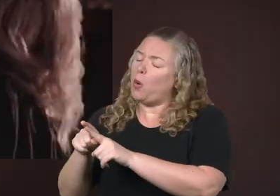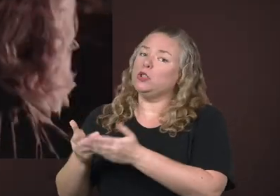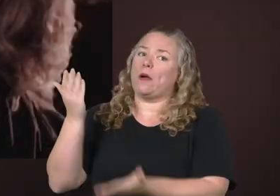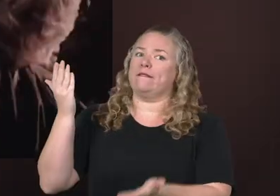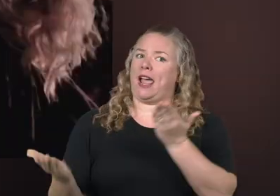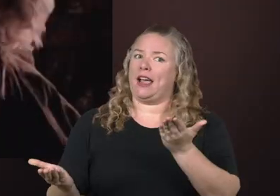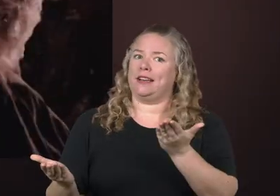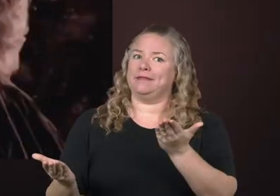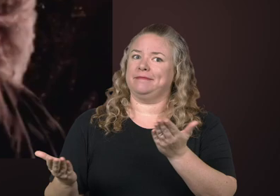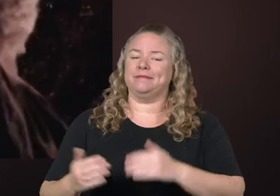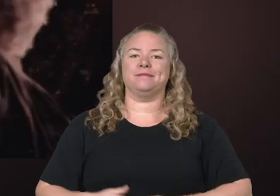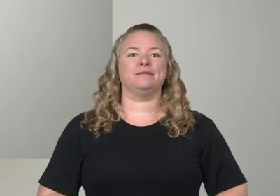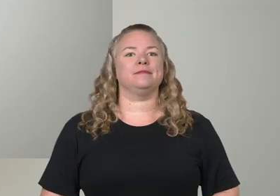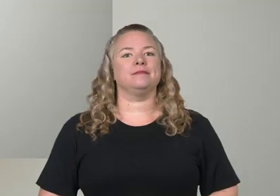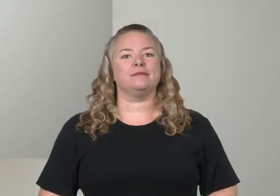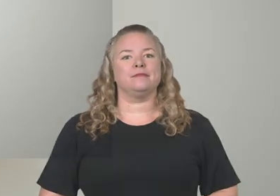about fairness.